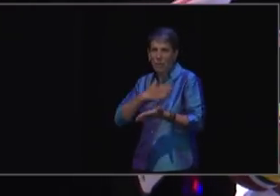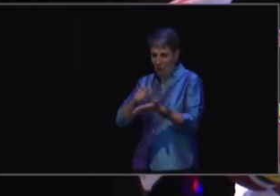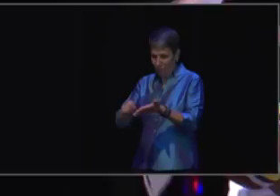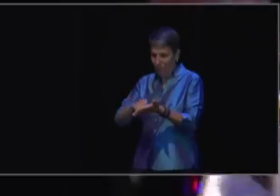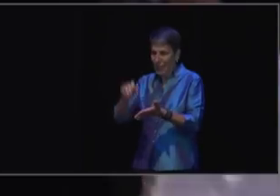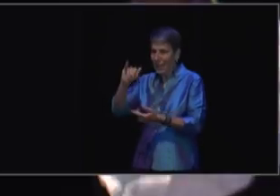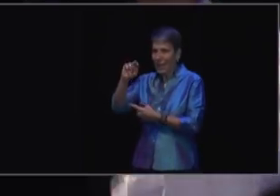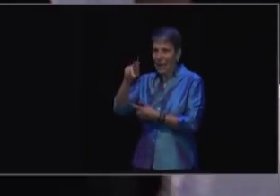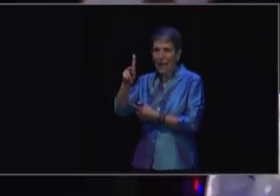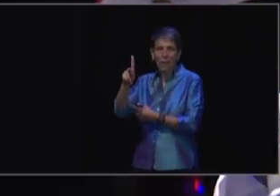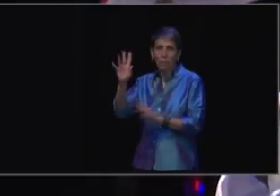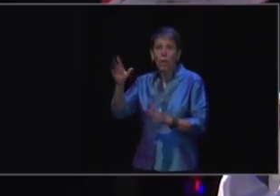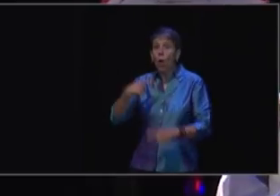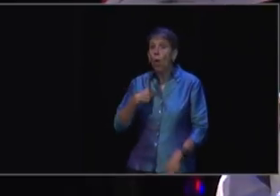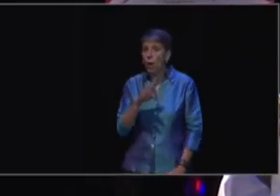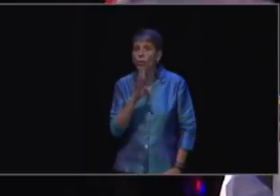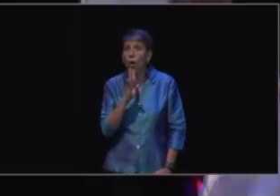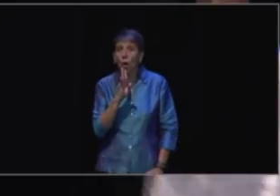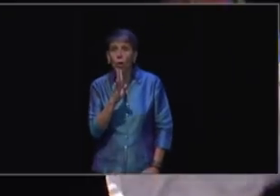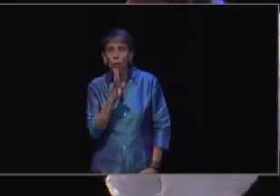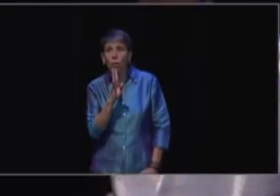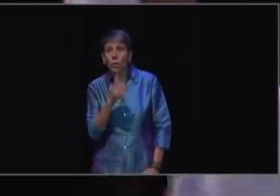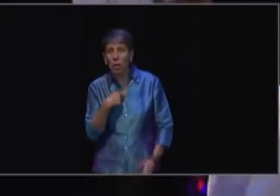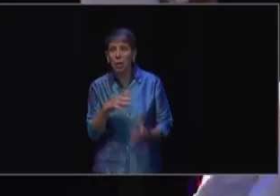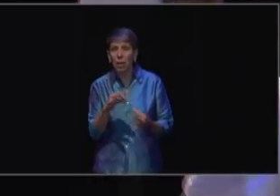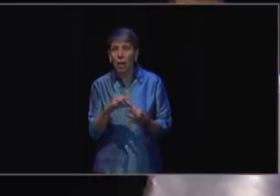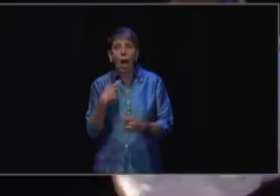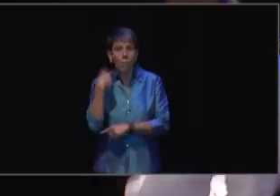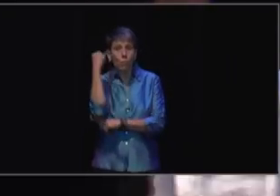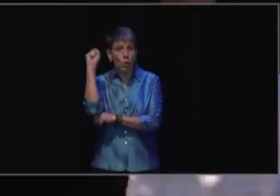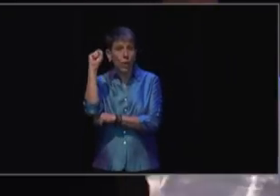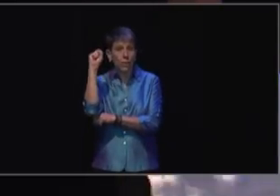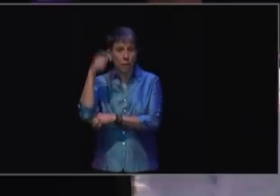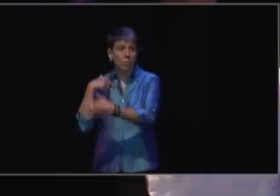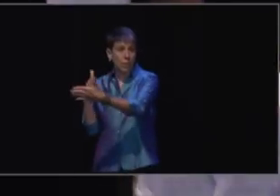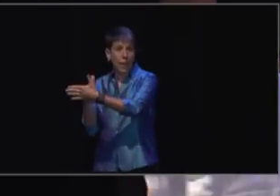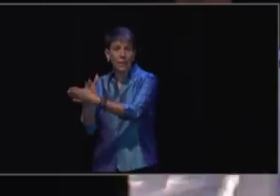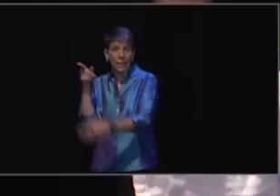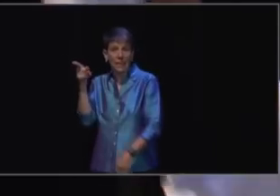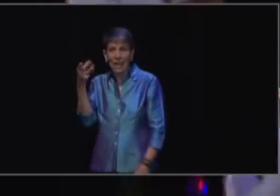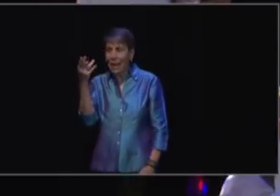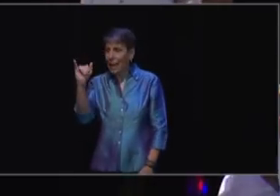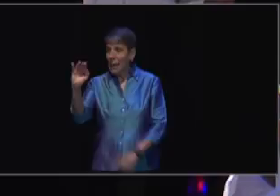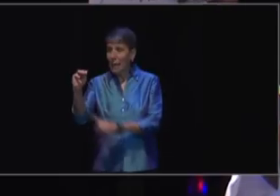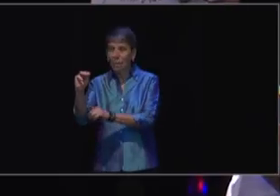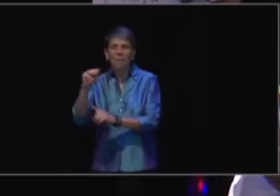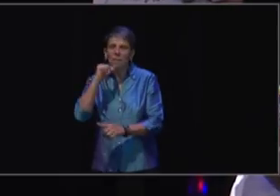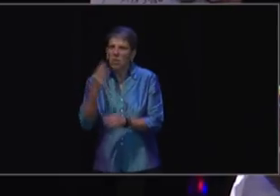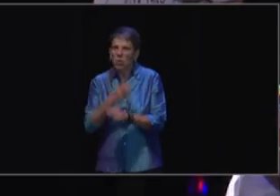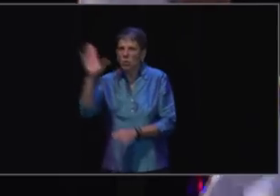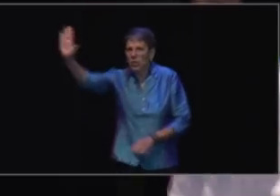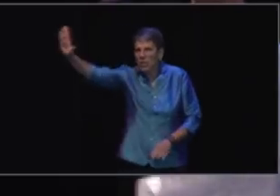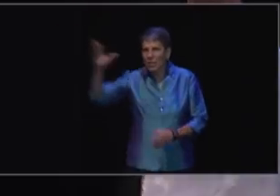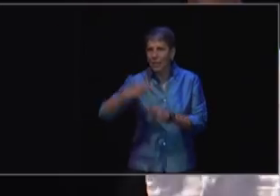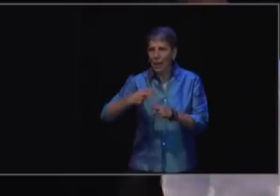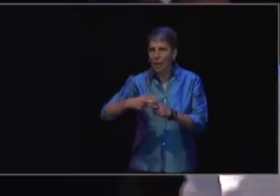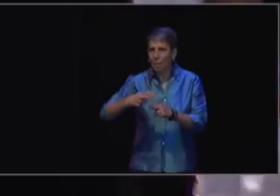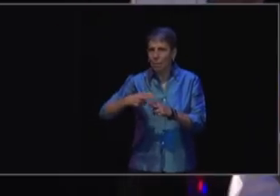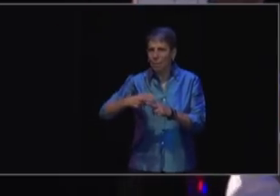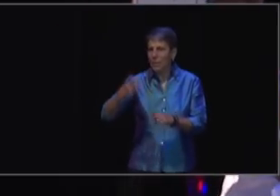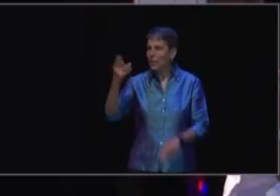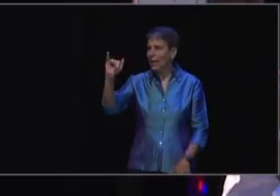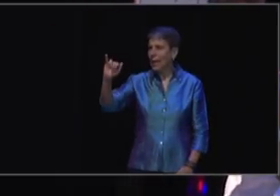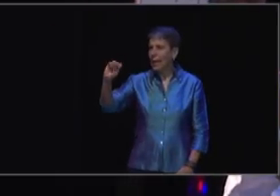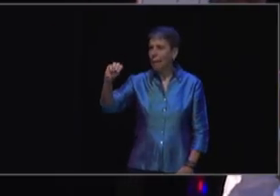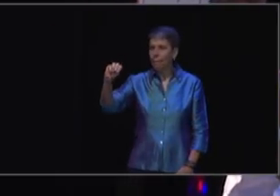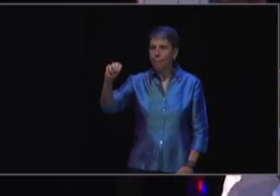him. I talk about him. I protest him. I don't even call him by his name. You know what I'm saying? He's just him to